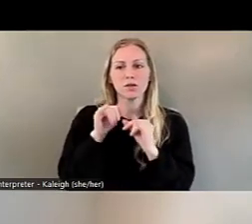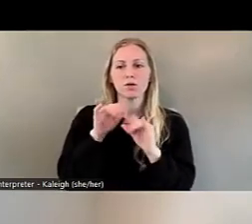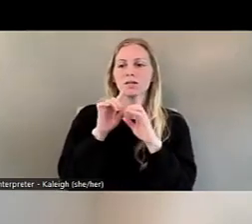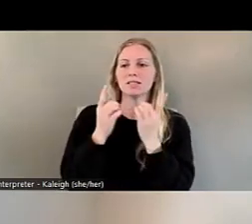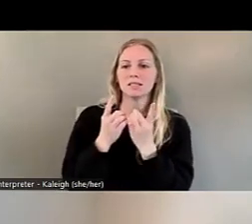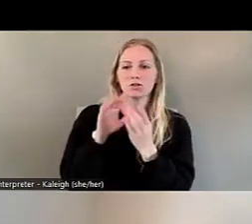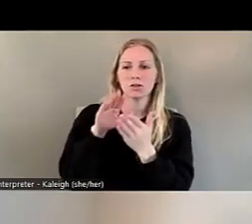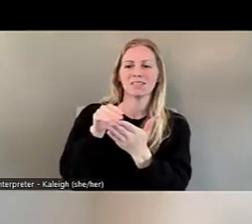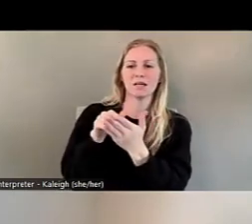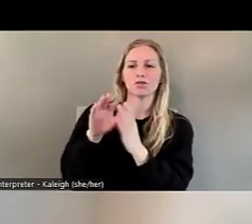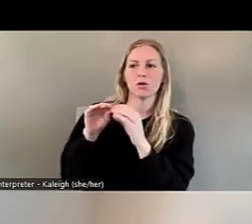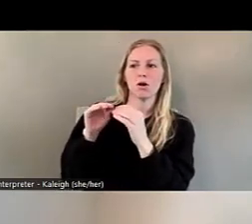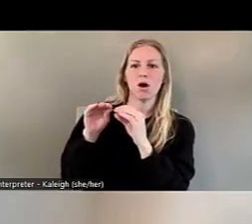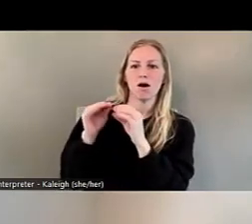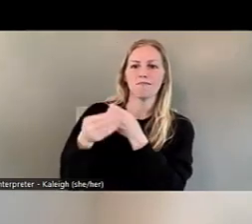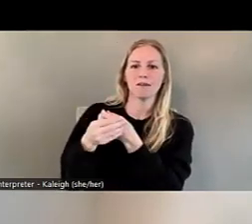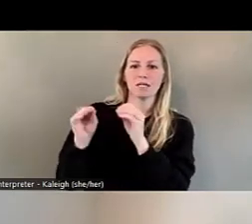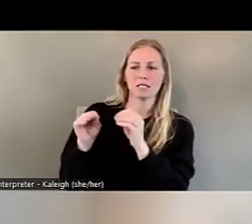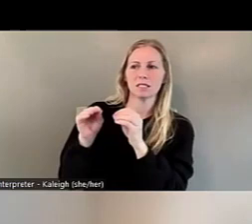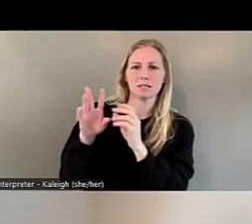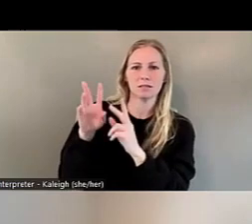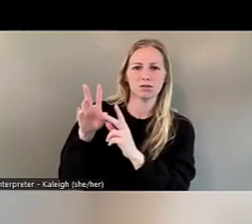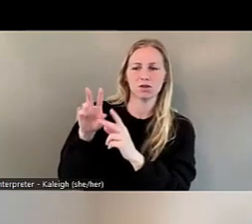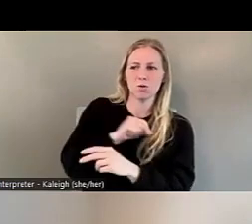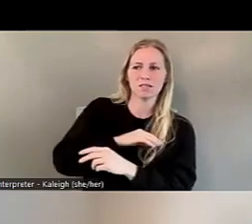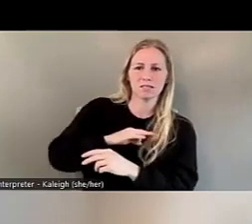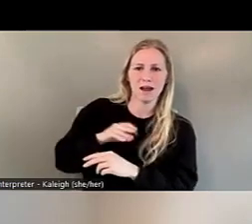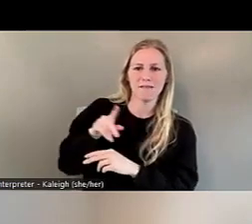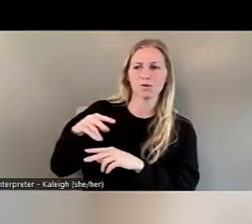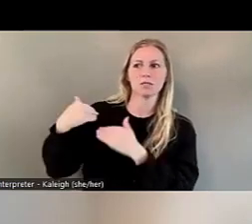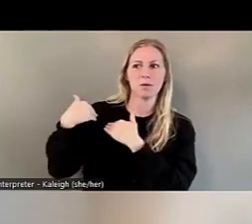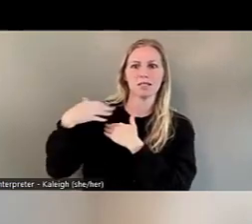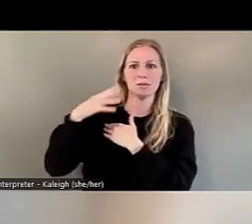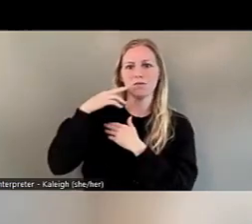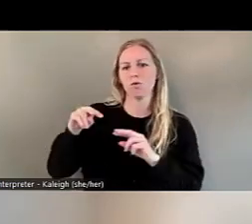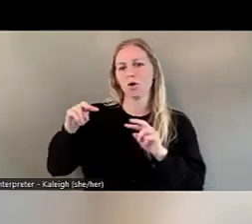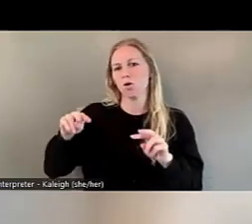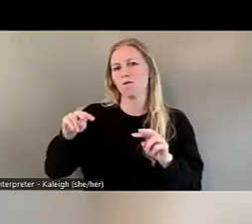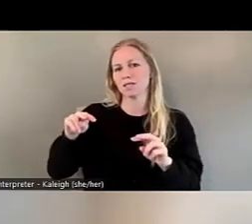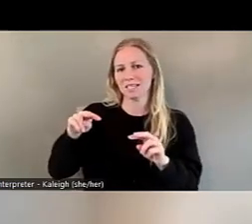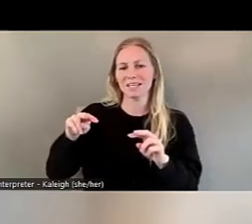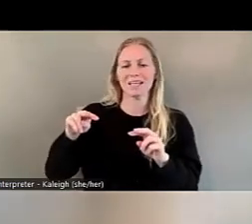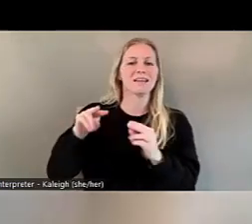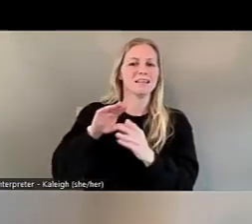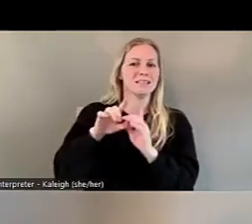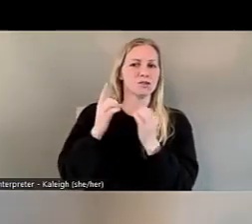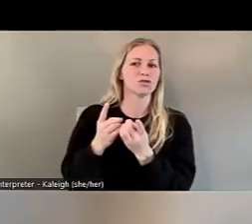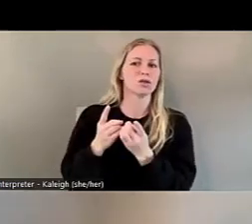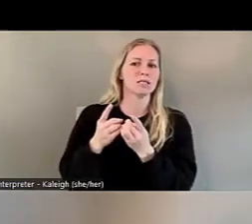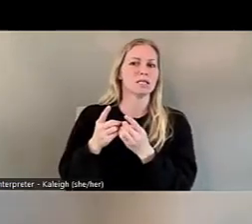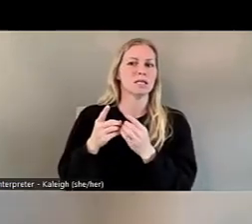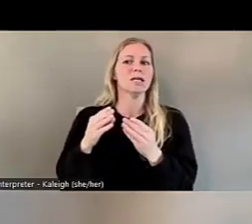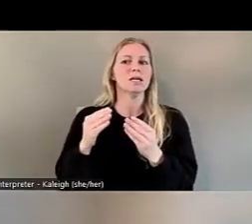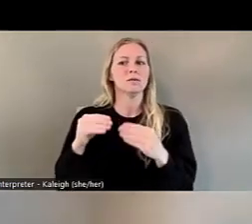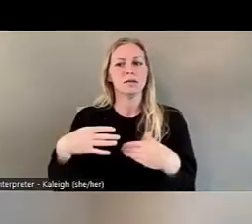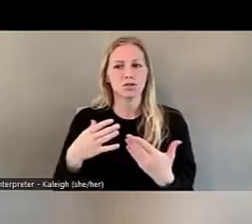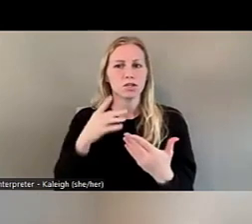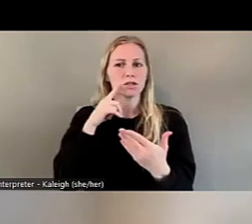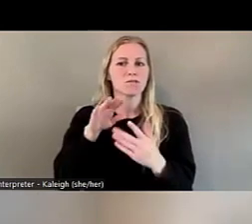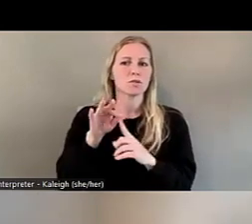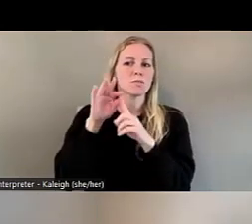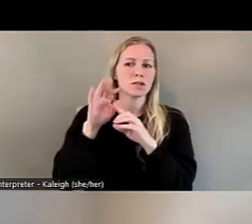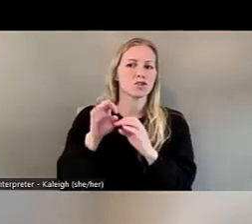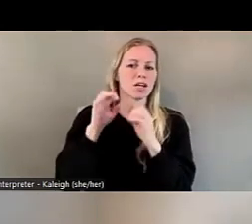central office personnel responsible for overseeing the district's administration of special education services, met with the